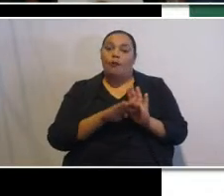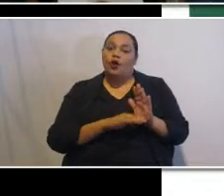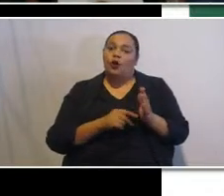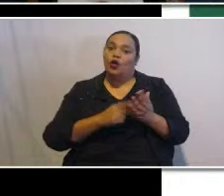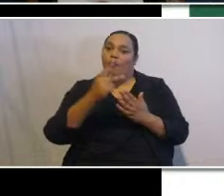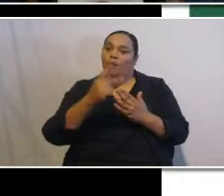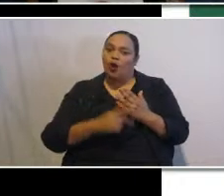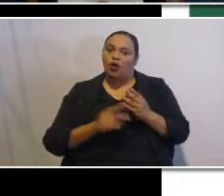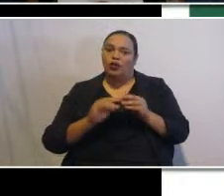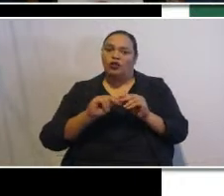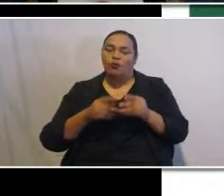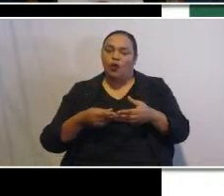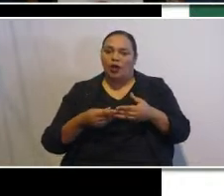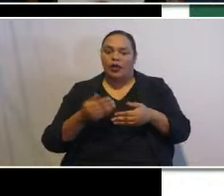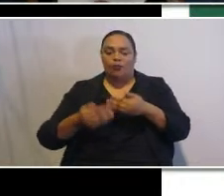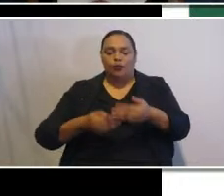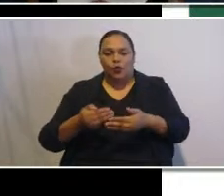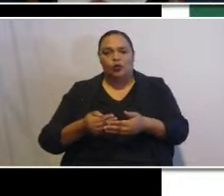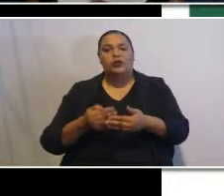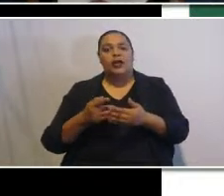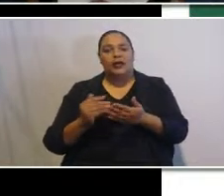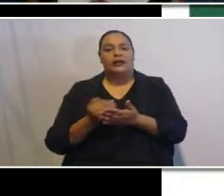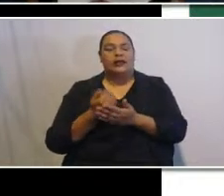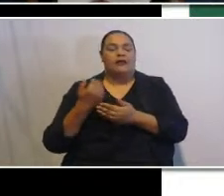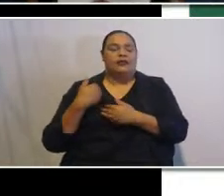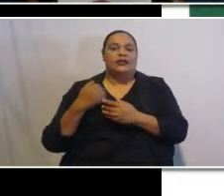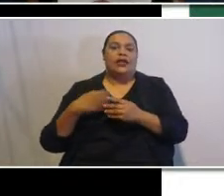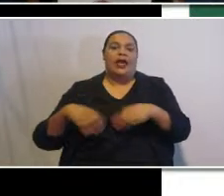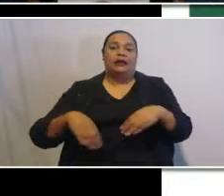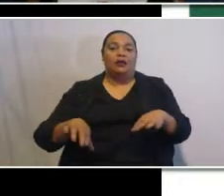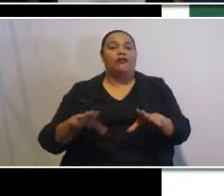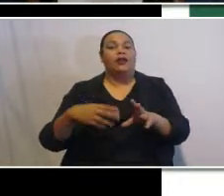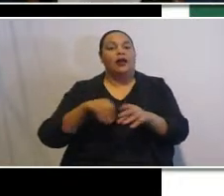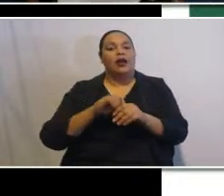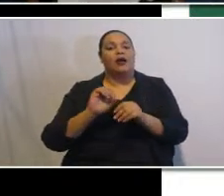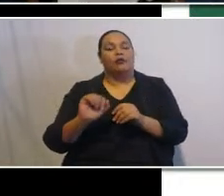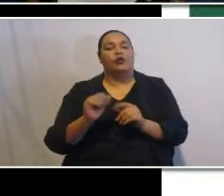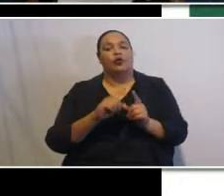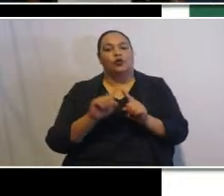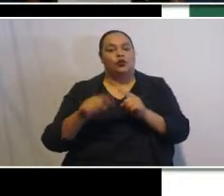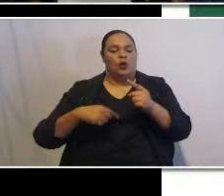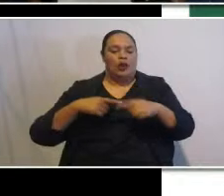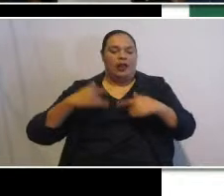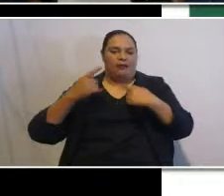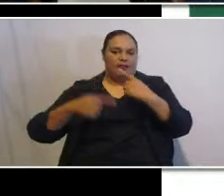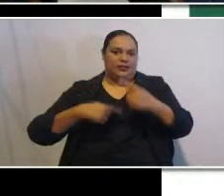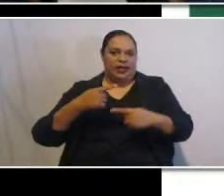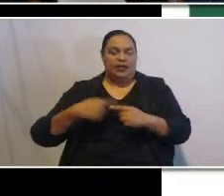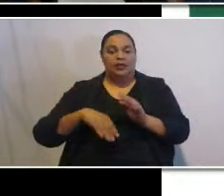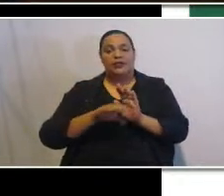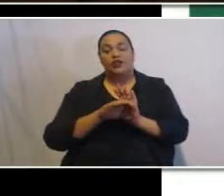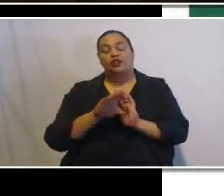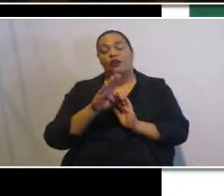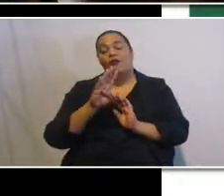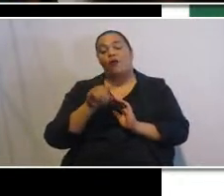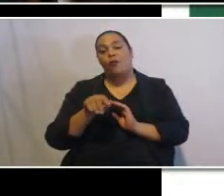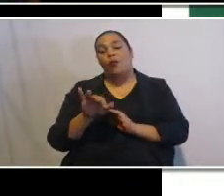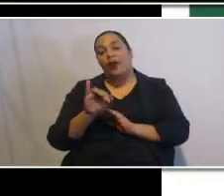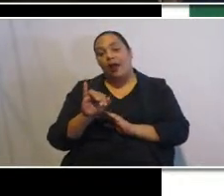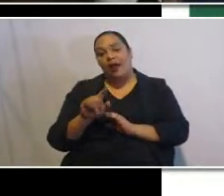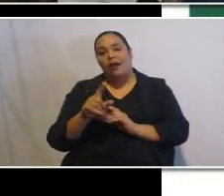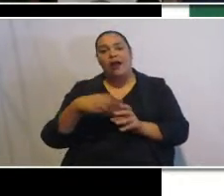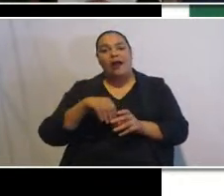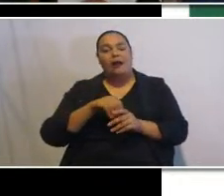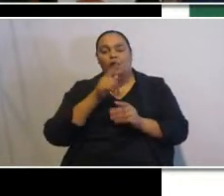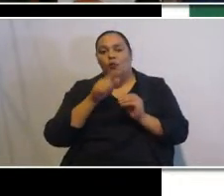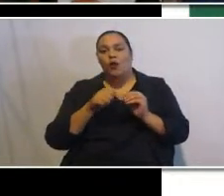project, product, process, service, or activity exists throughout its life cycle. Section 4.I speaks to the